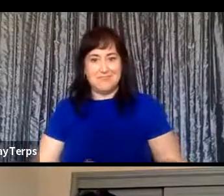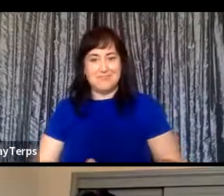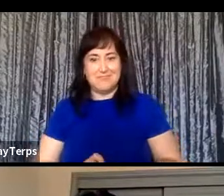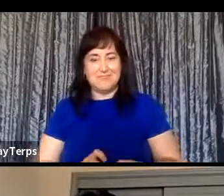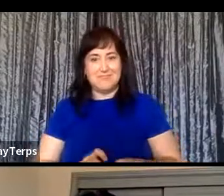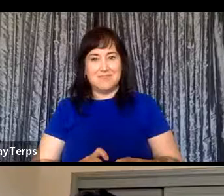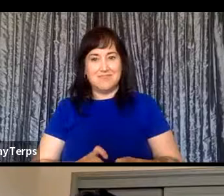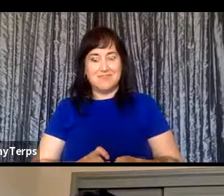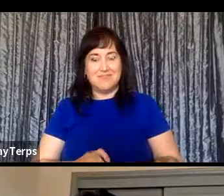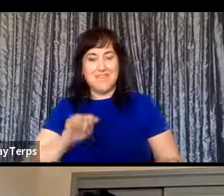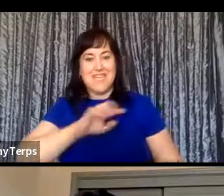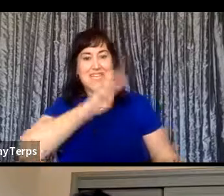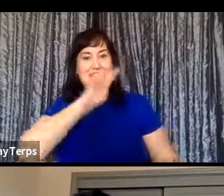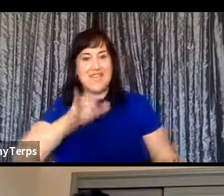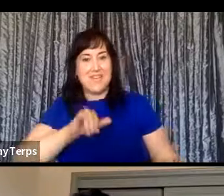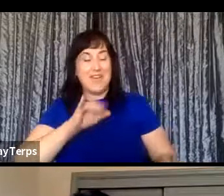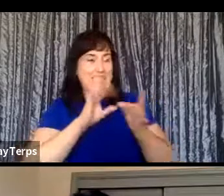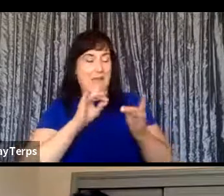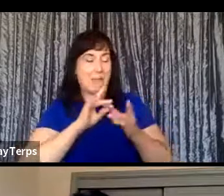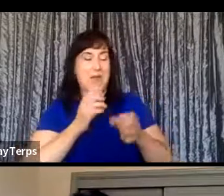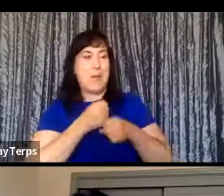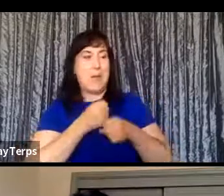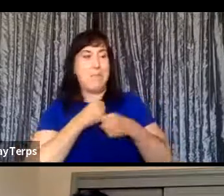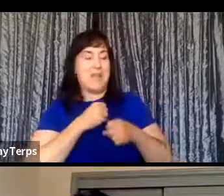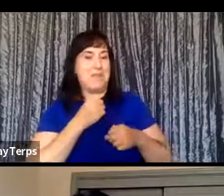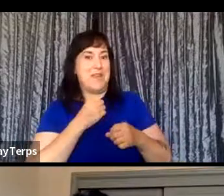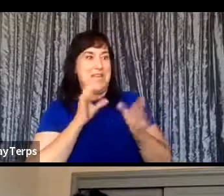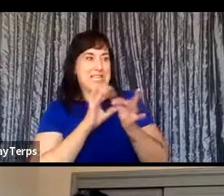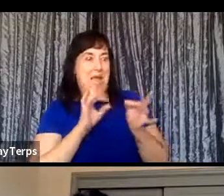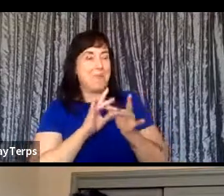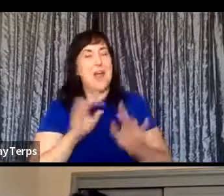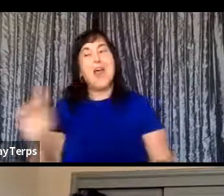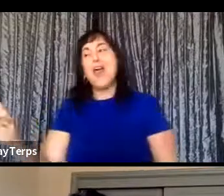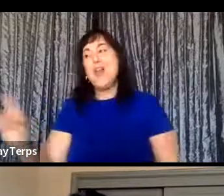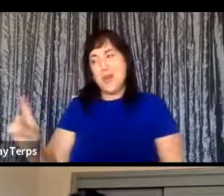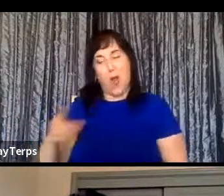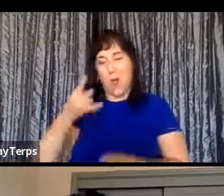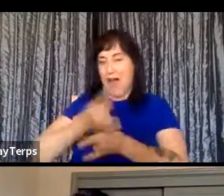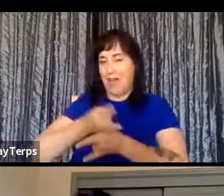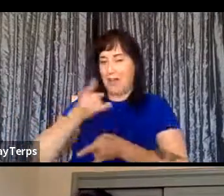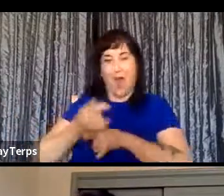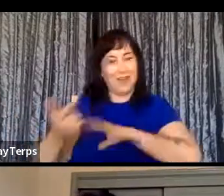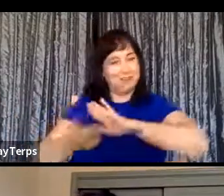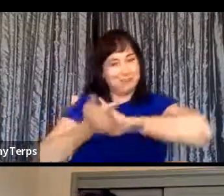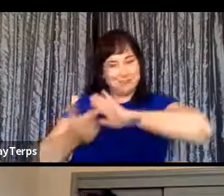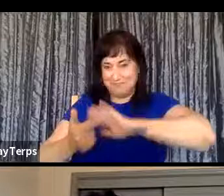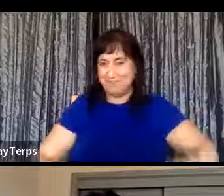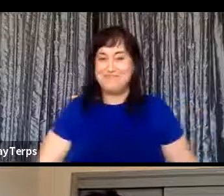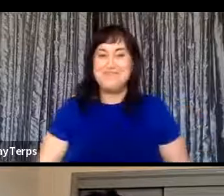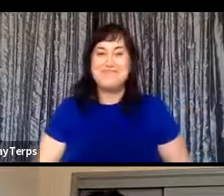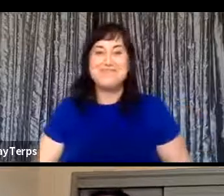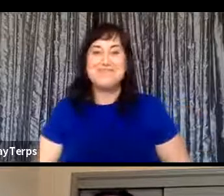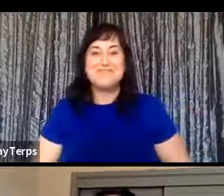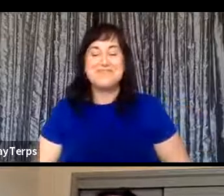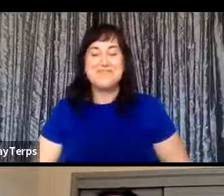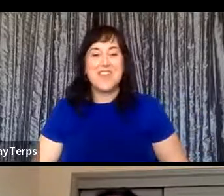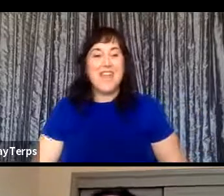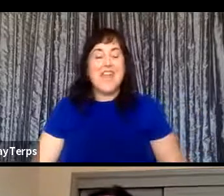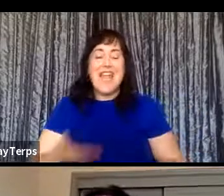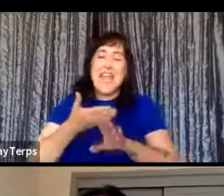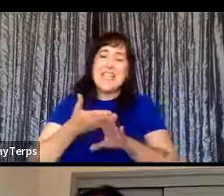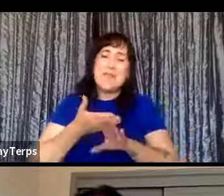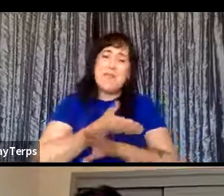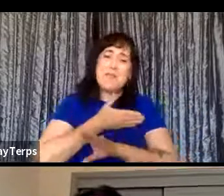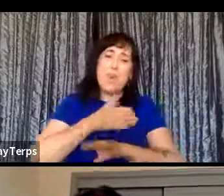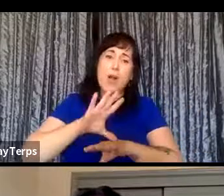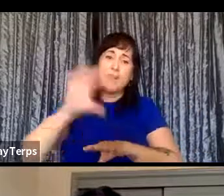literally made me chuckle and almost choke. No alcohol then, Tiffany. No alcohol. Okay? It is earlier than 5 a.m. somewhere